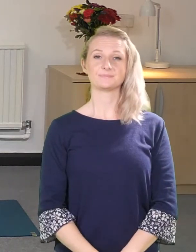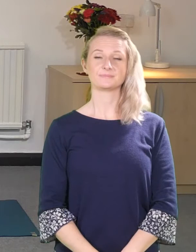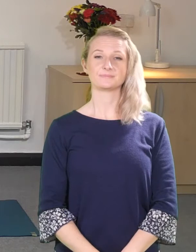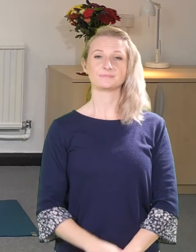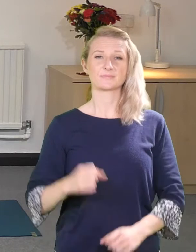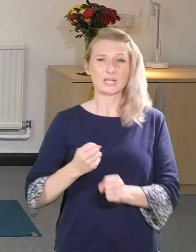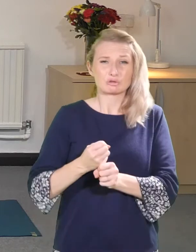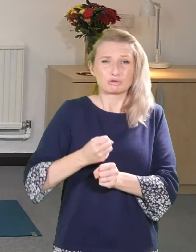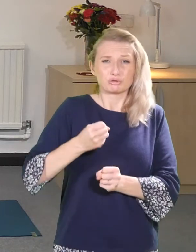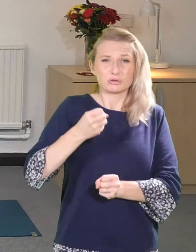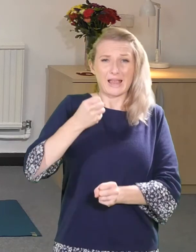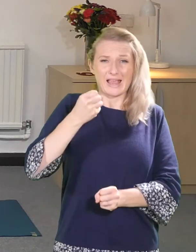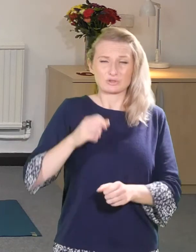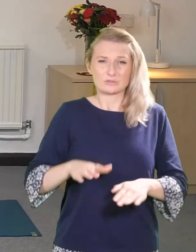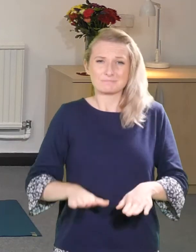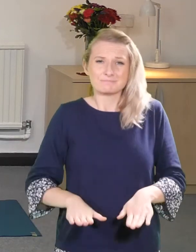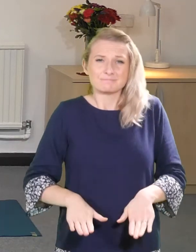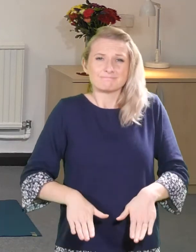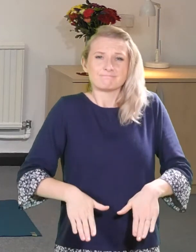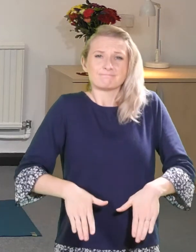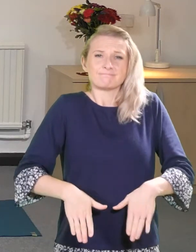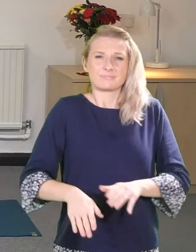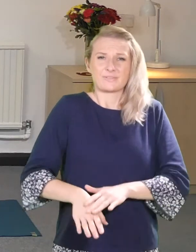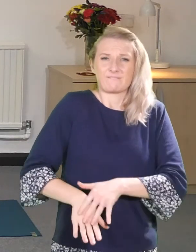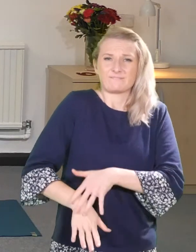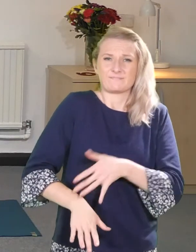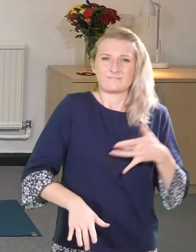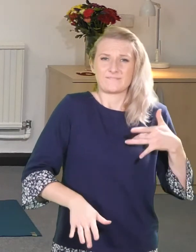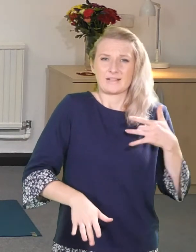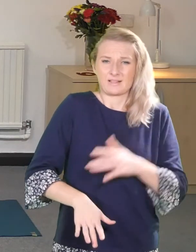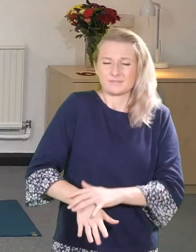Stretching up through the feet and through the ankles.